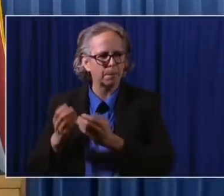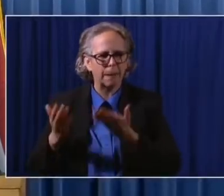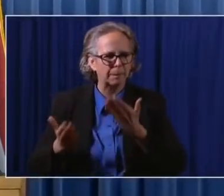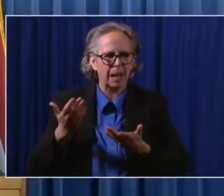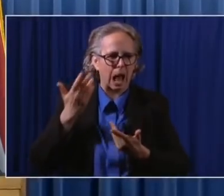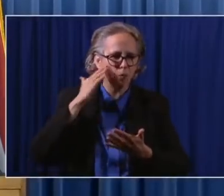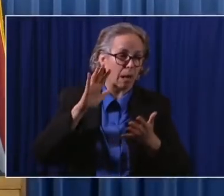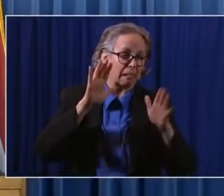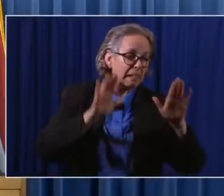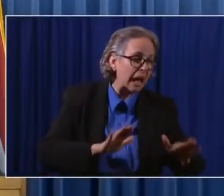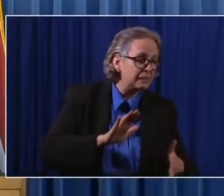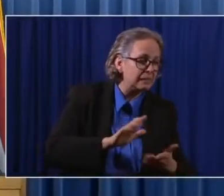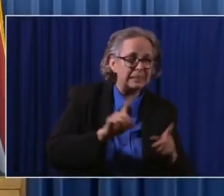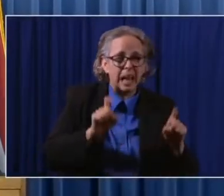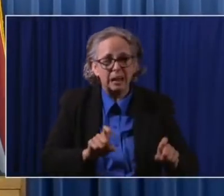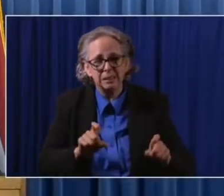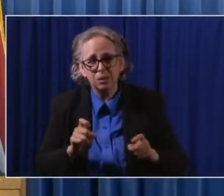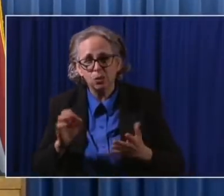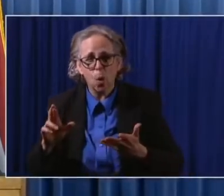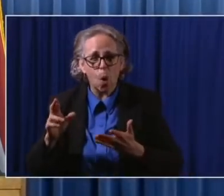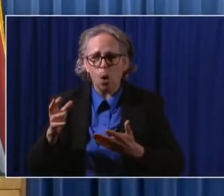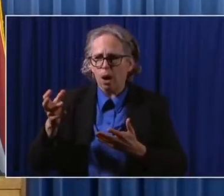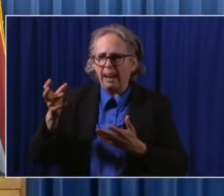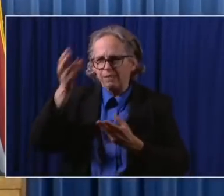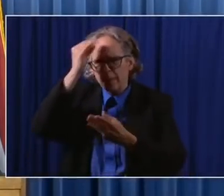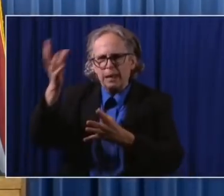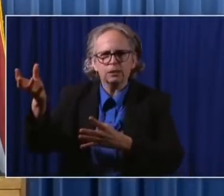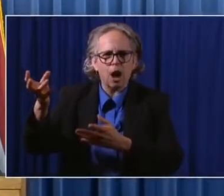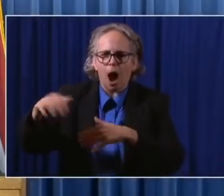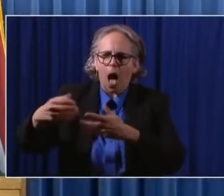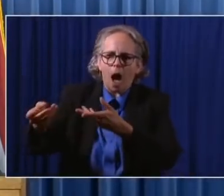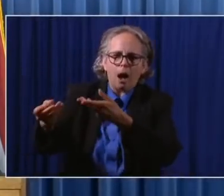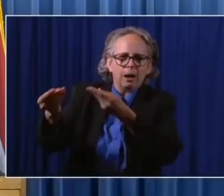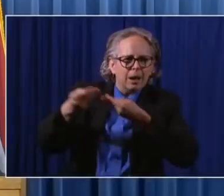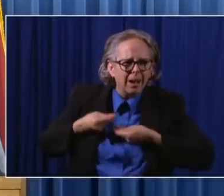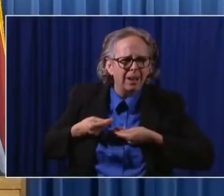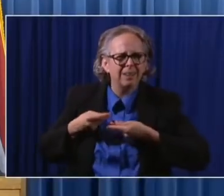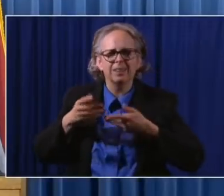getting tested. So we're not really sure. So the most important thing